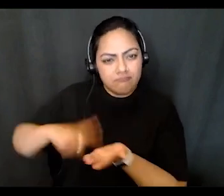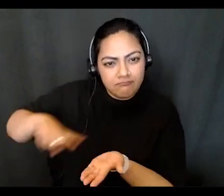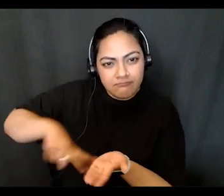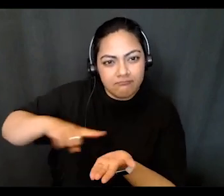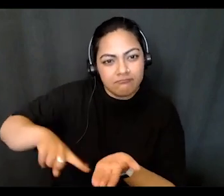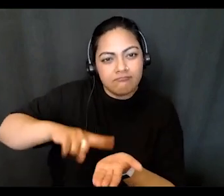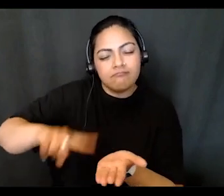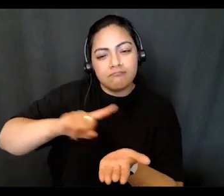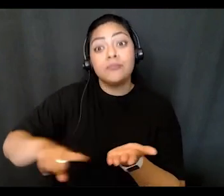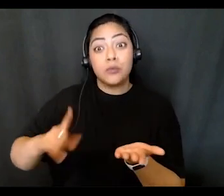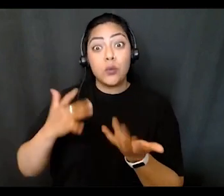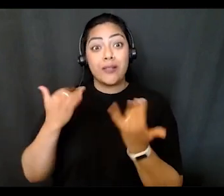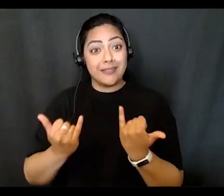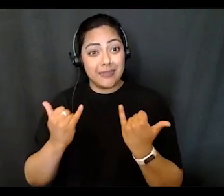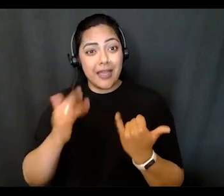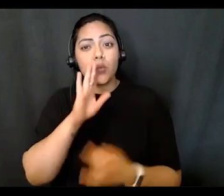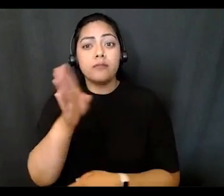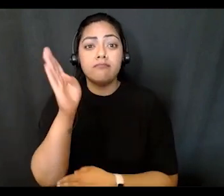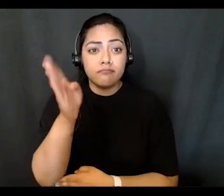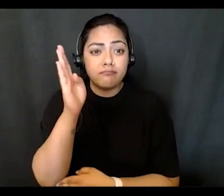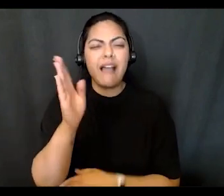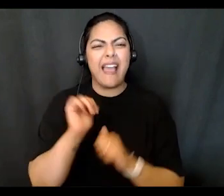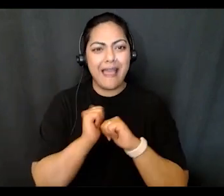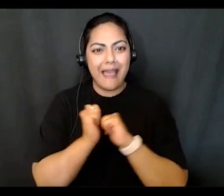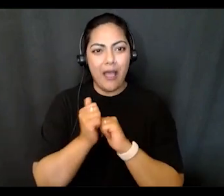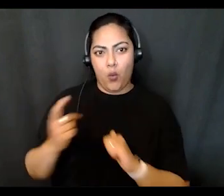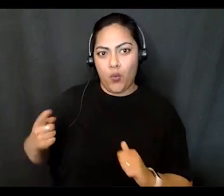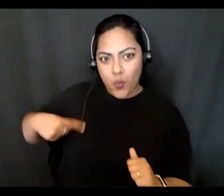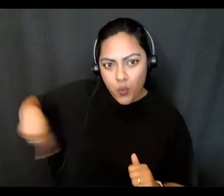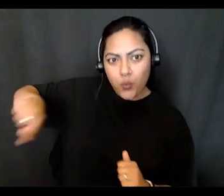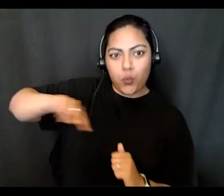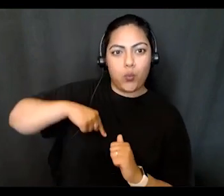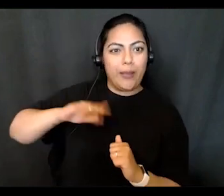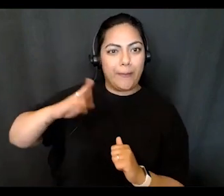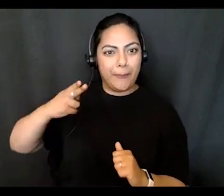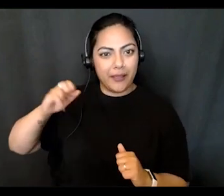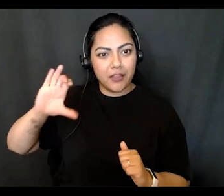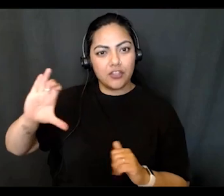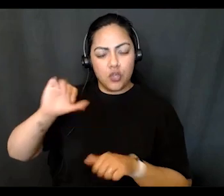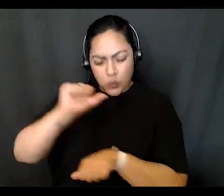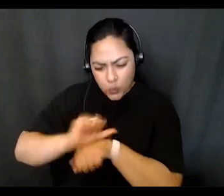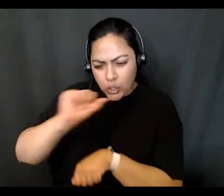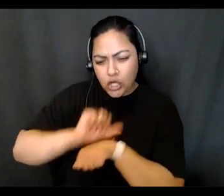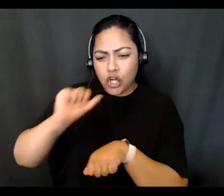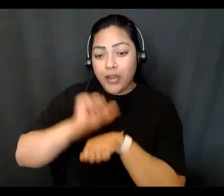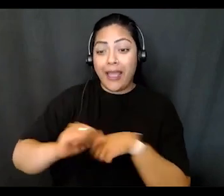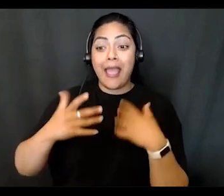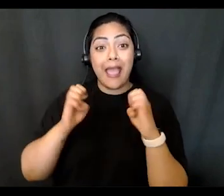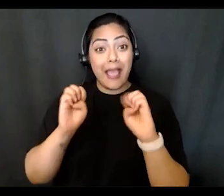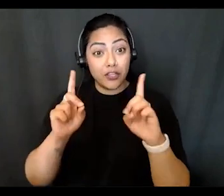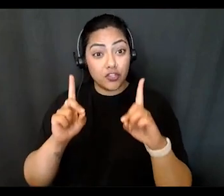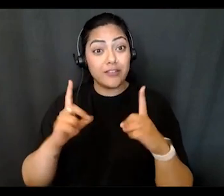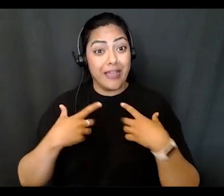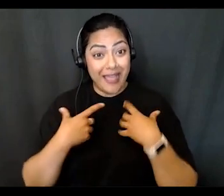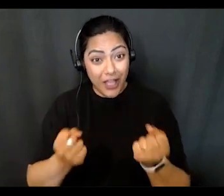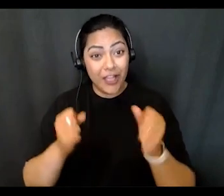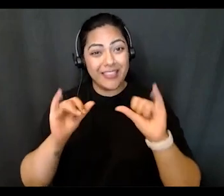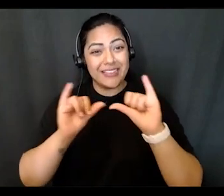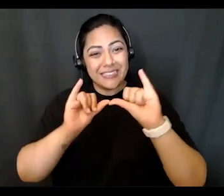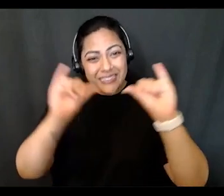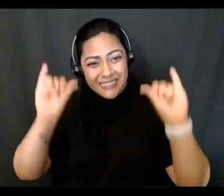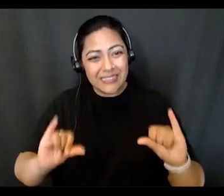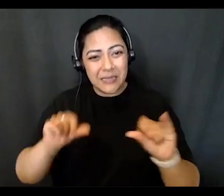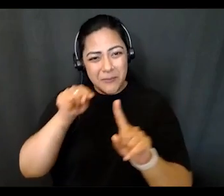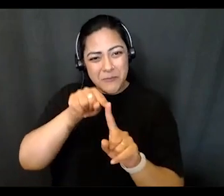really focusing on how we are working to shift our educational and our health systems through competencies and